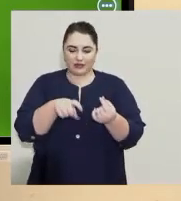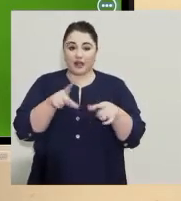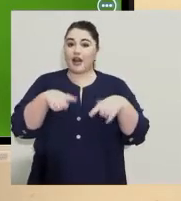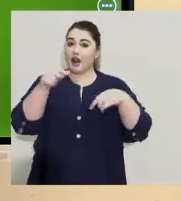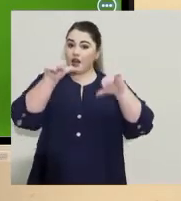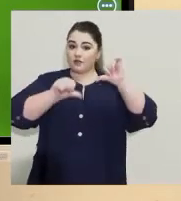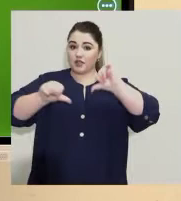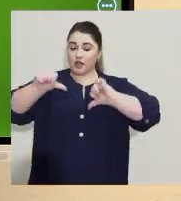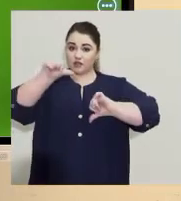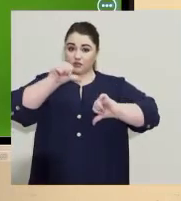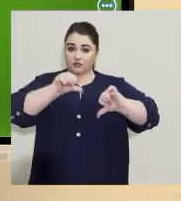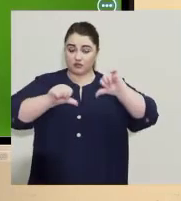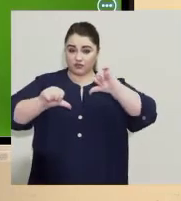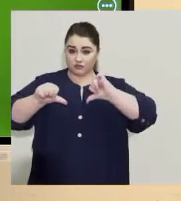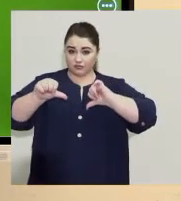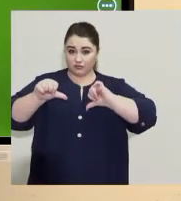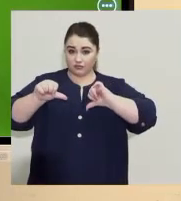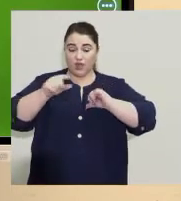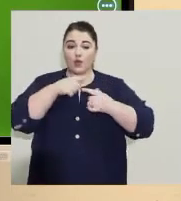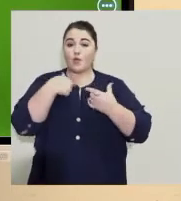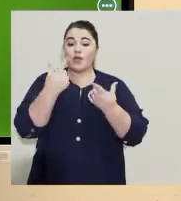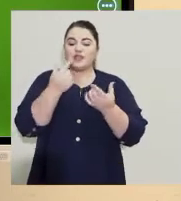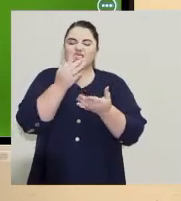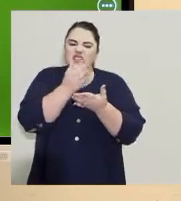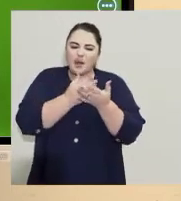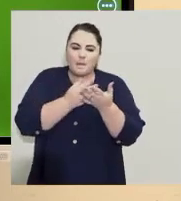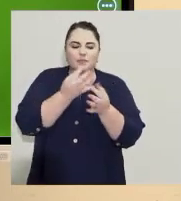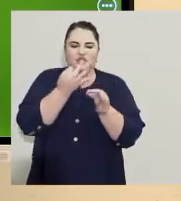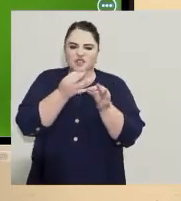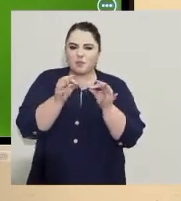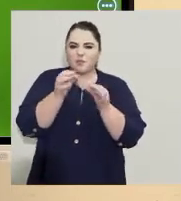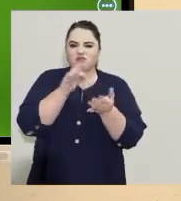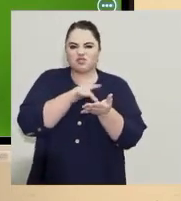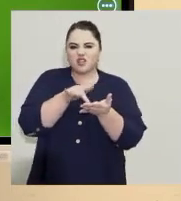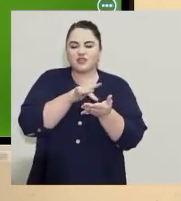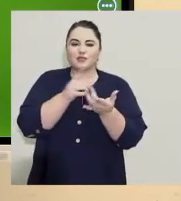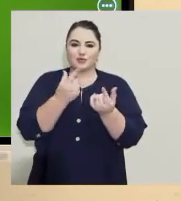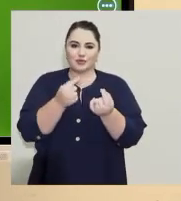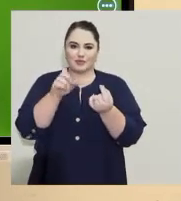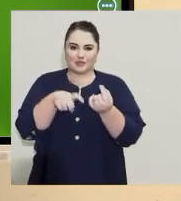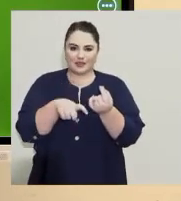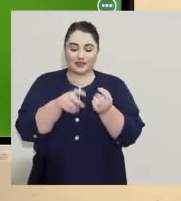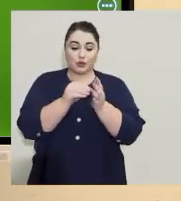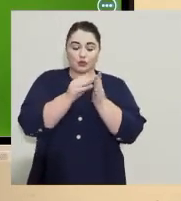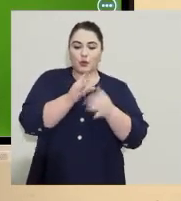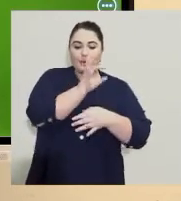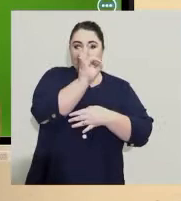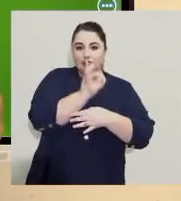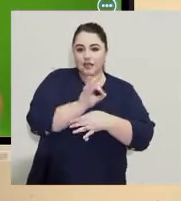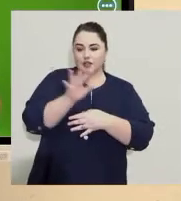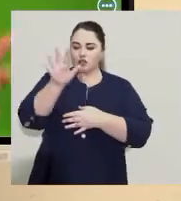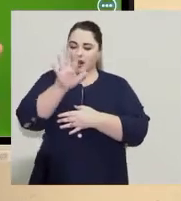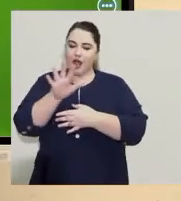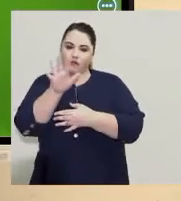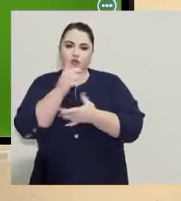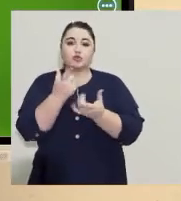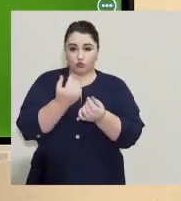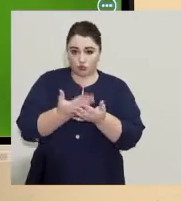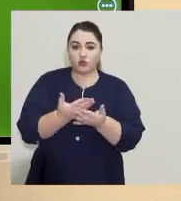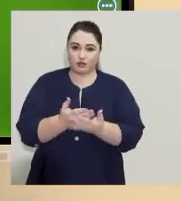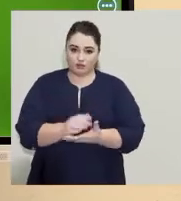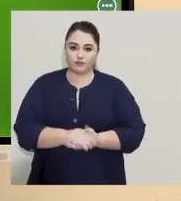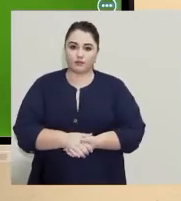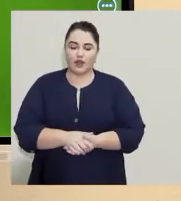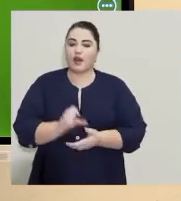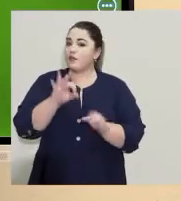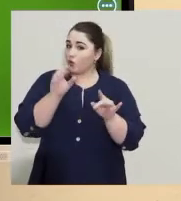calculations. And in life sciences, we need to do some simple calculations. Learners can do percentage and average and